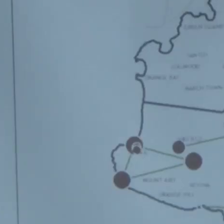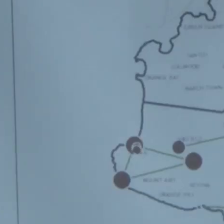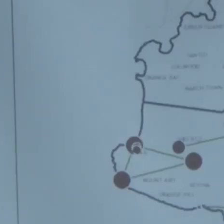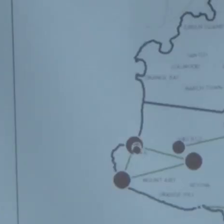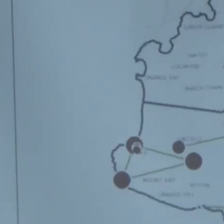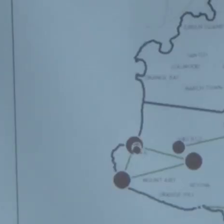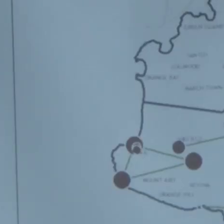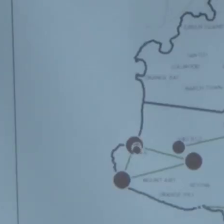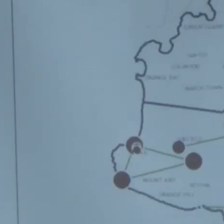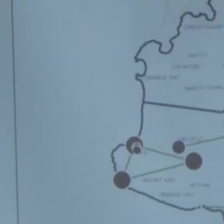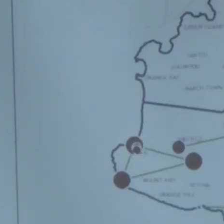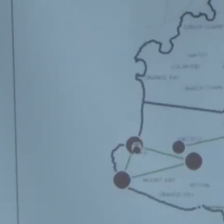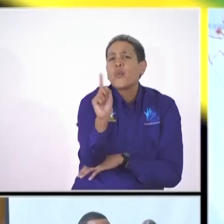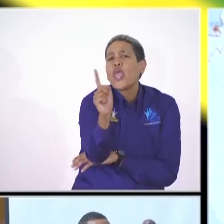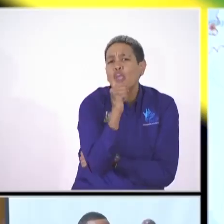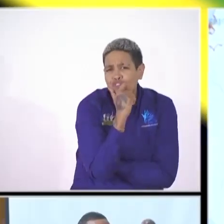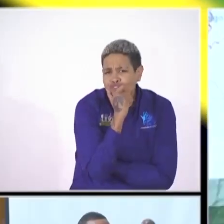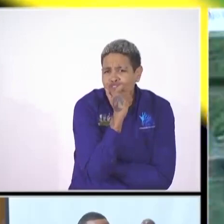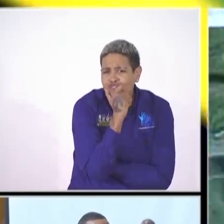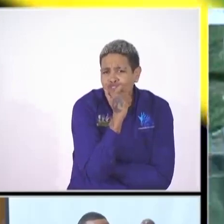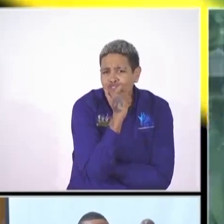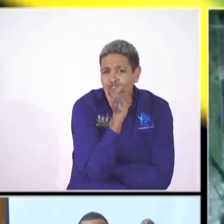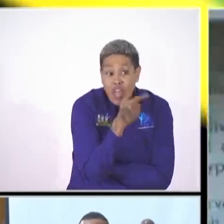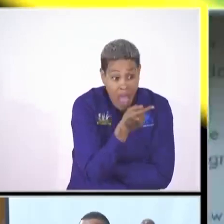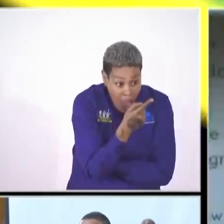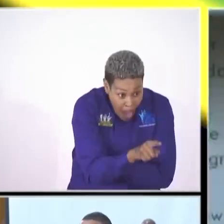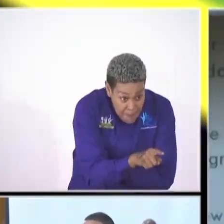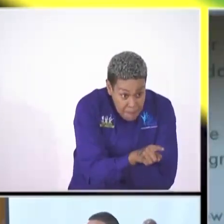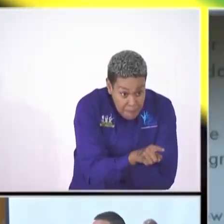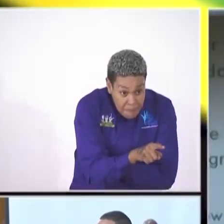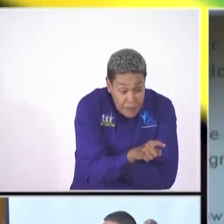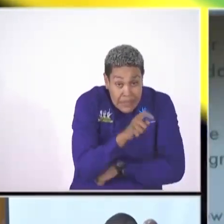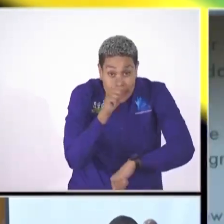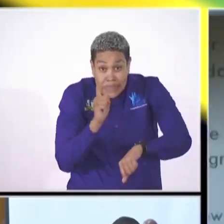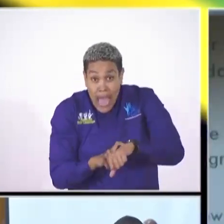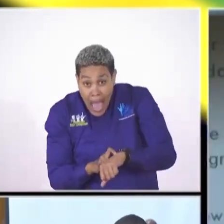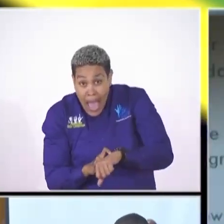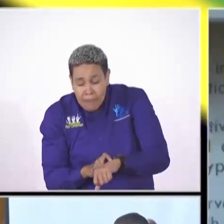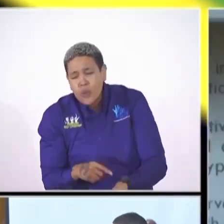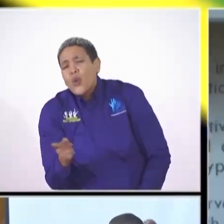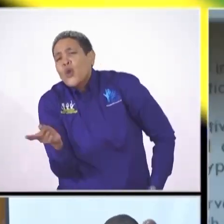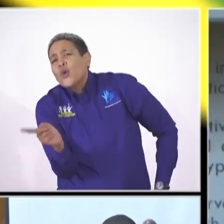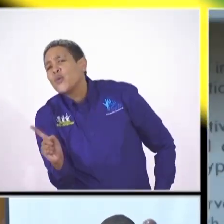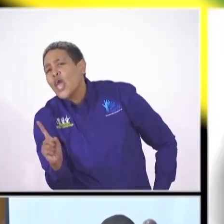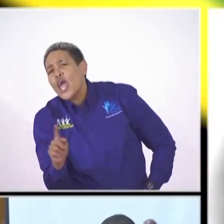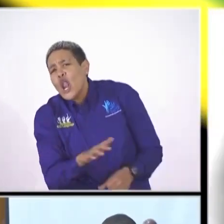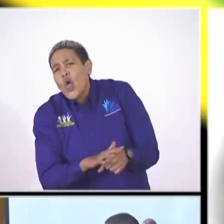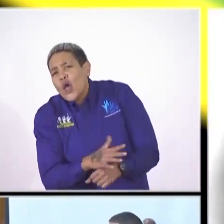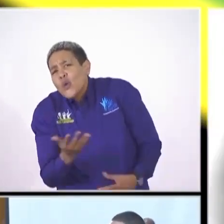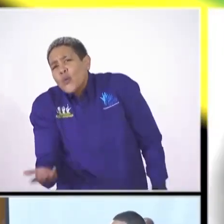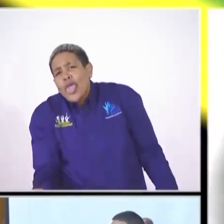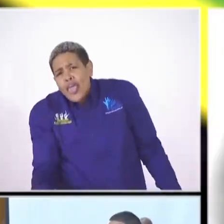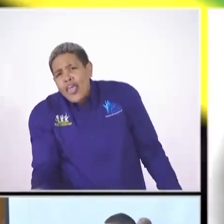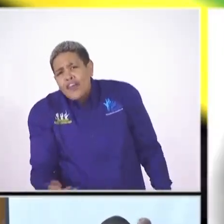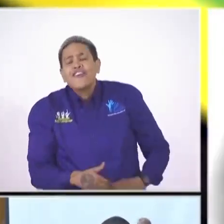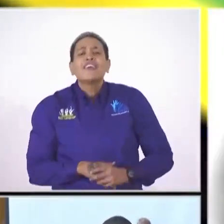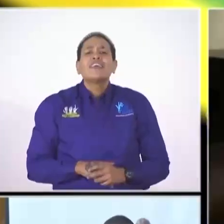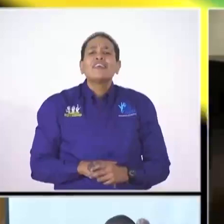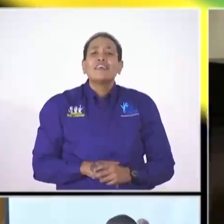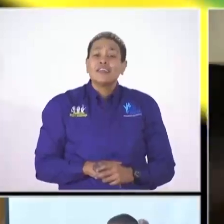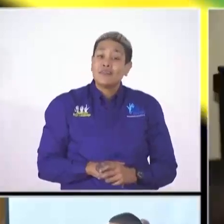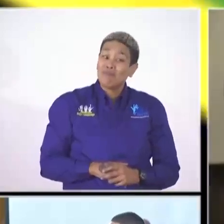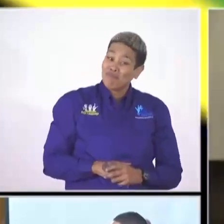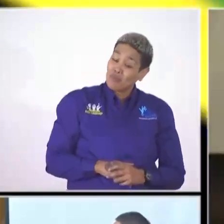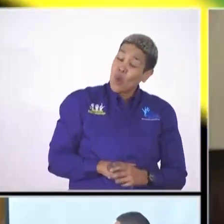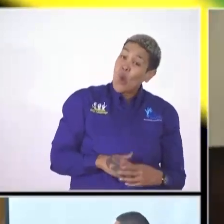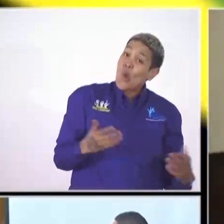precise location. So, you want to capture what happened, when it happened,